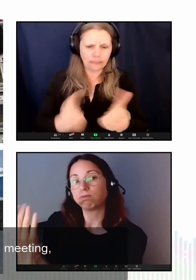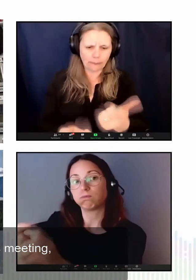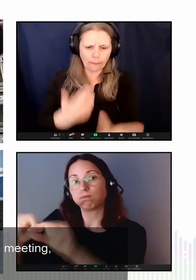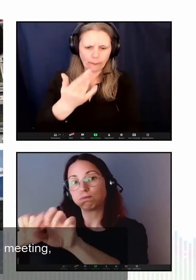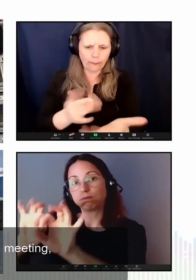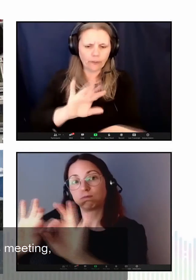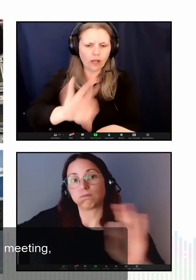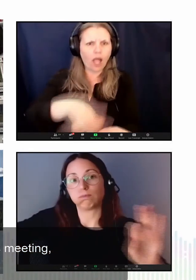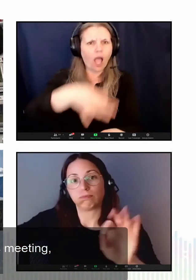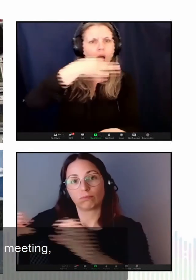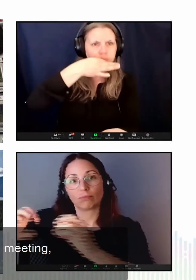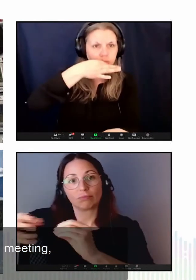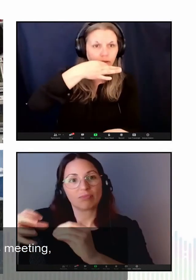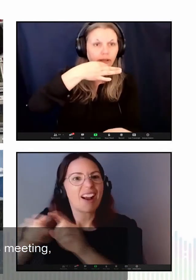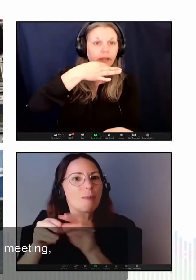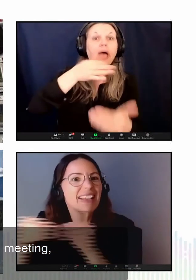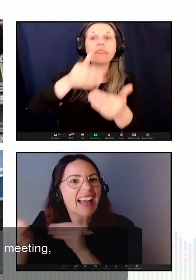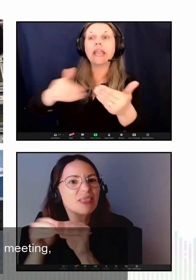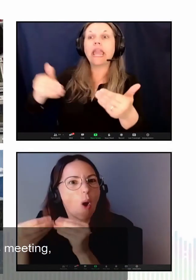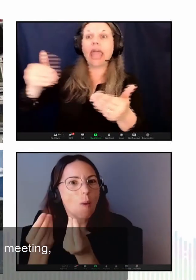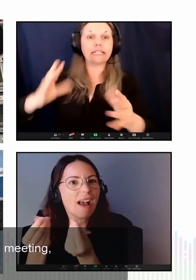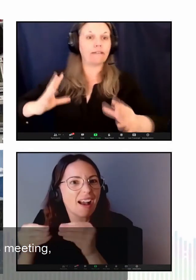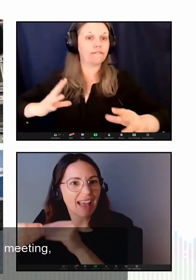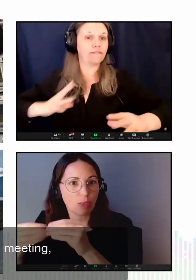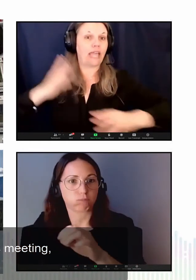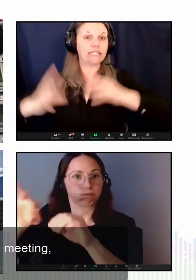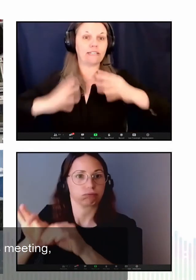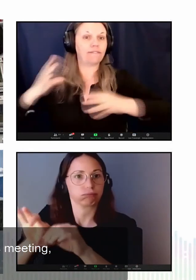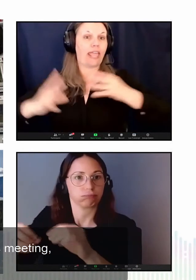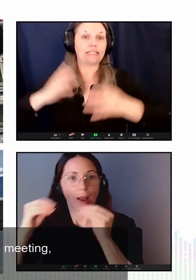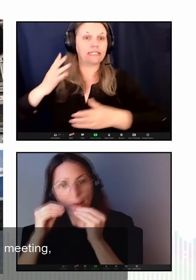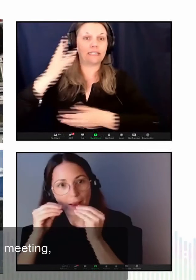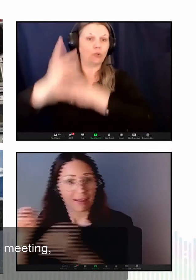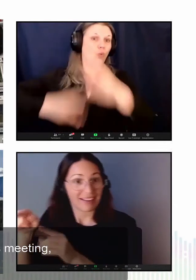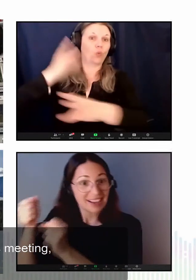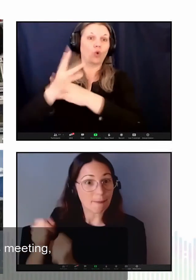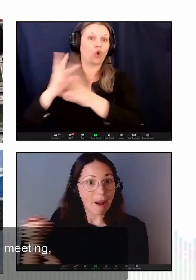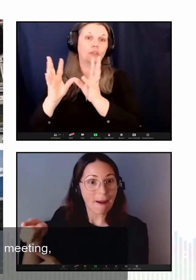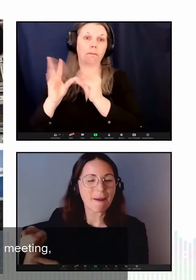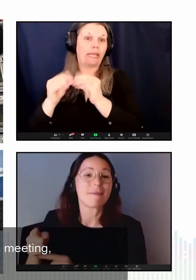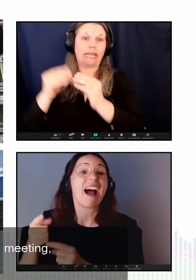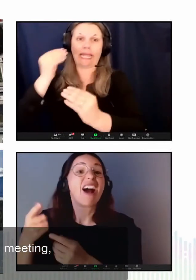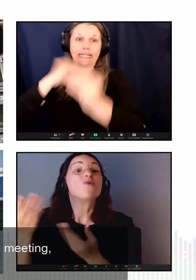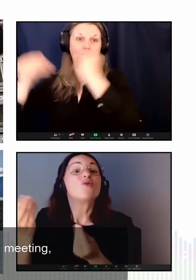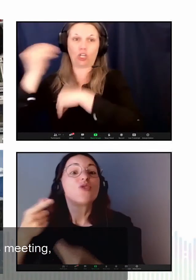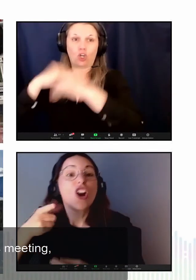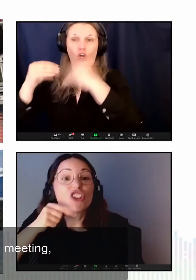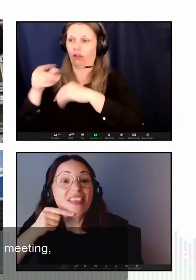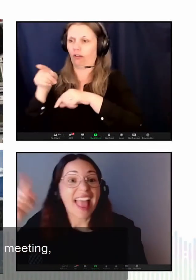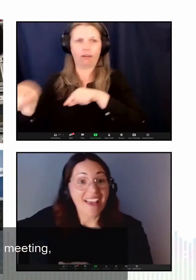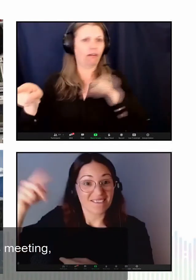in Geneva at a, United Nations meeting or